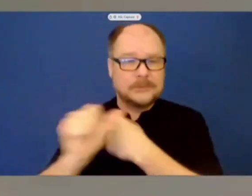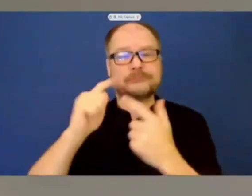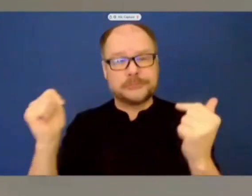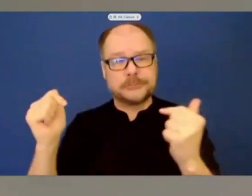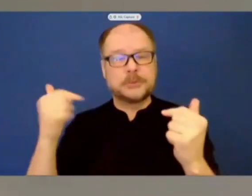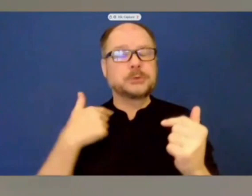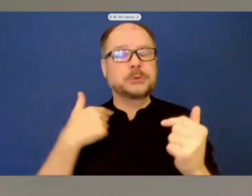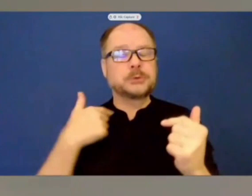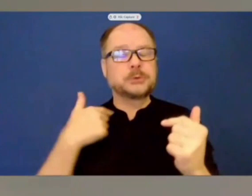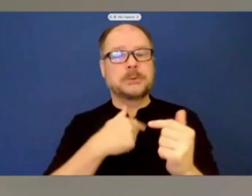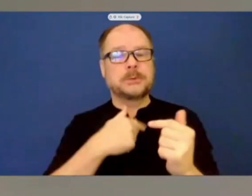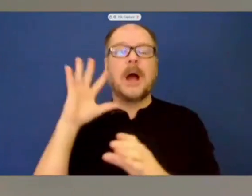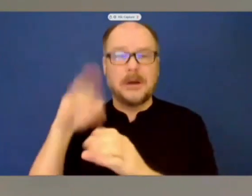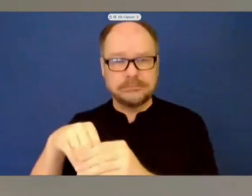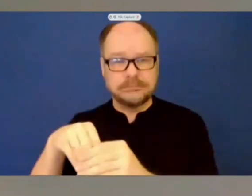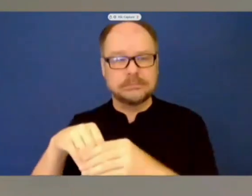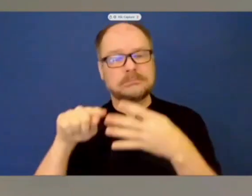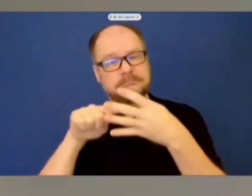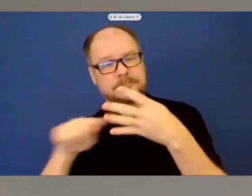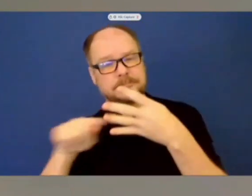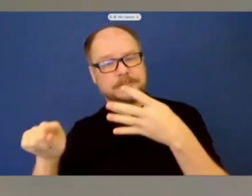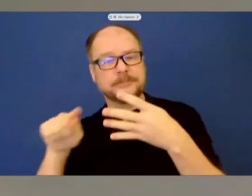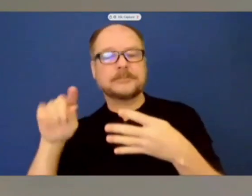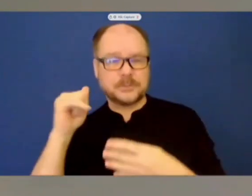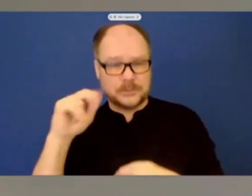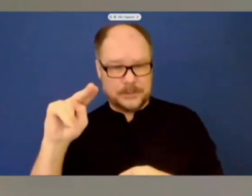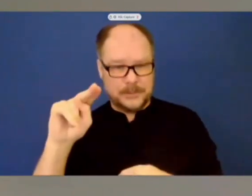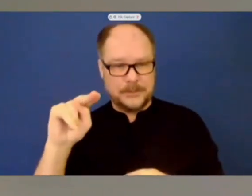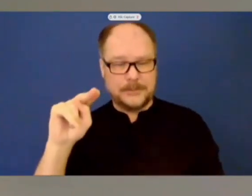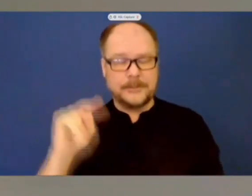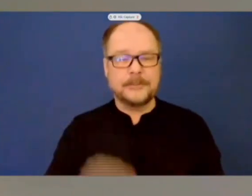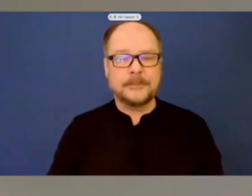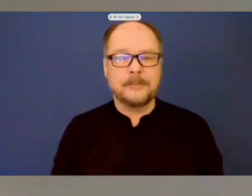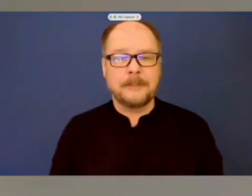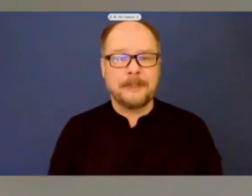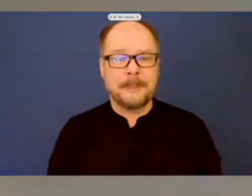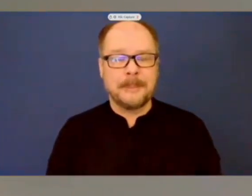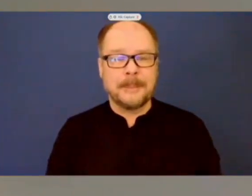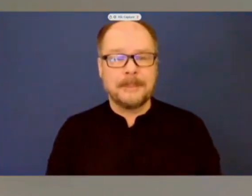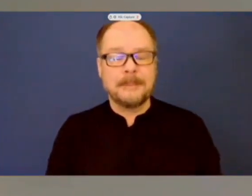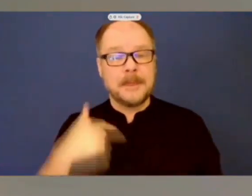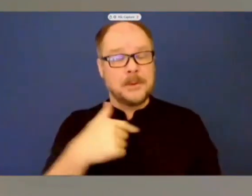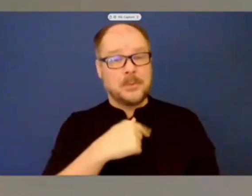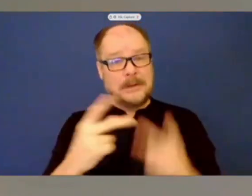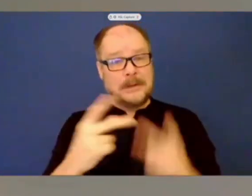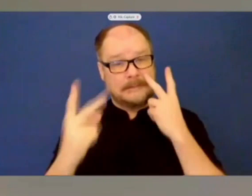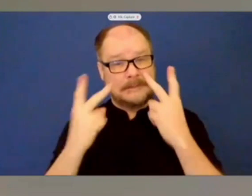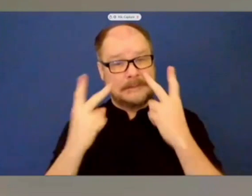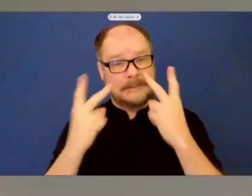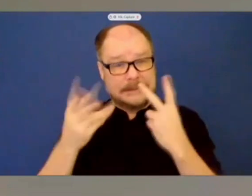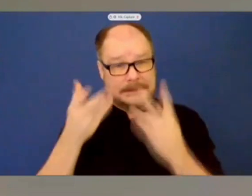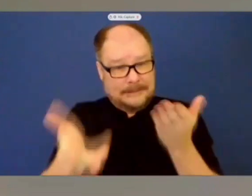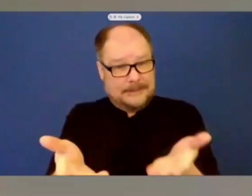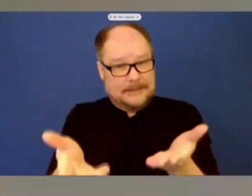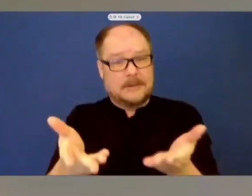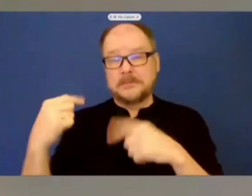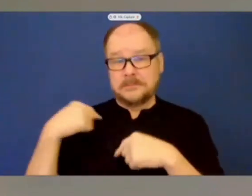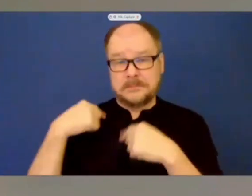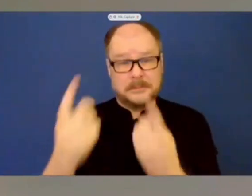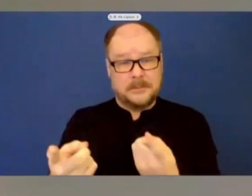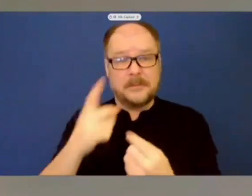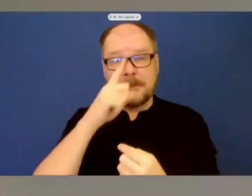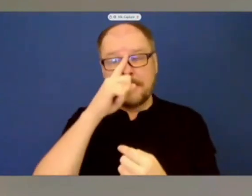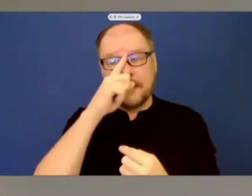people perceive because of the trash at the encampment. What we've seen at the encampment since then